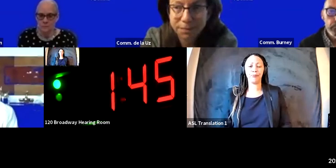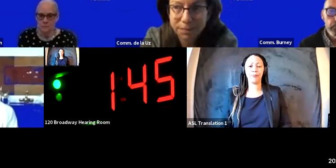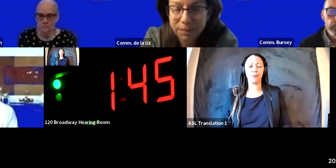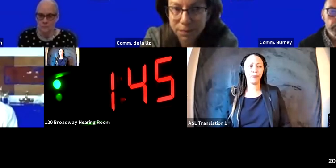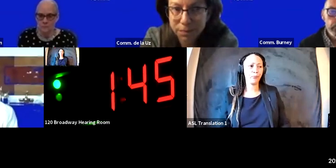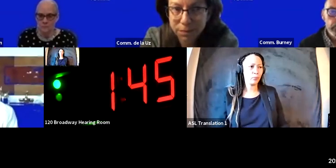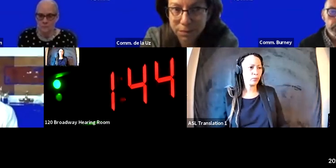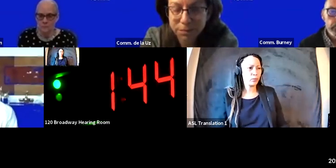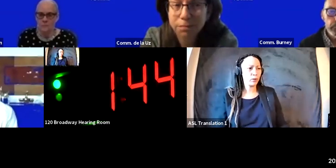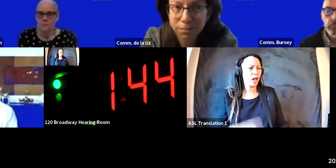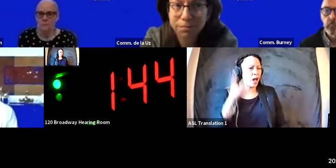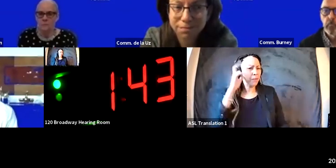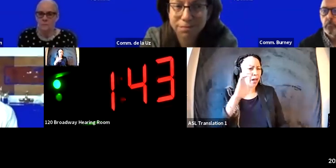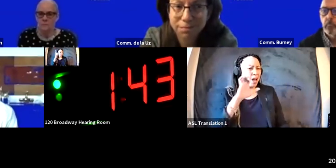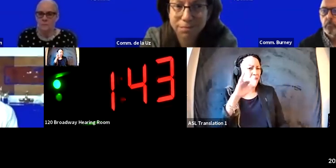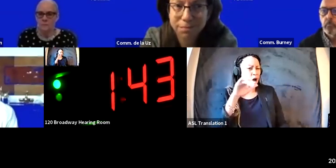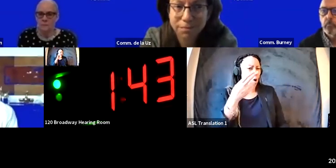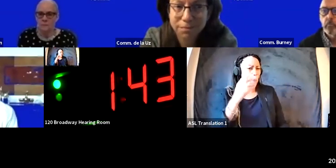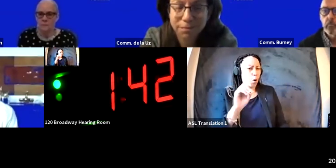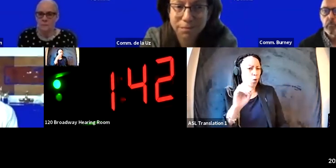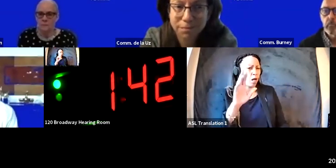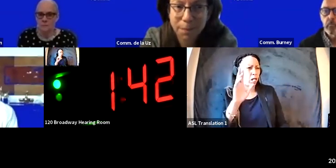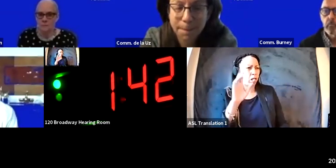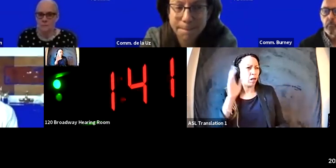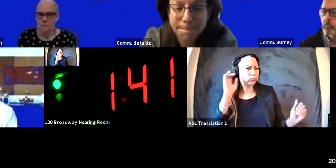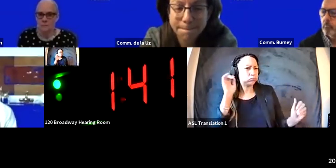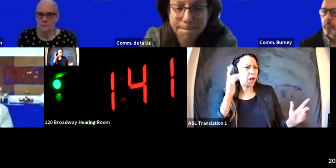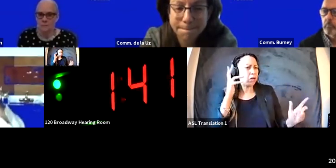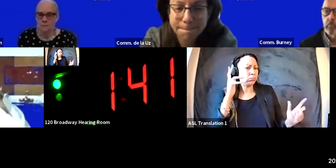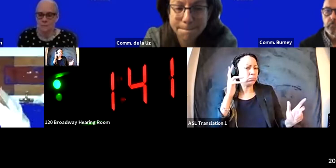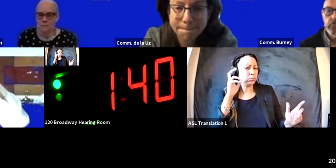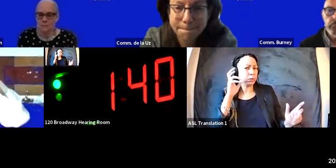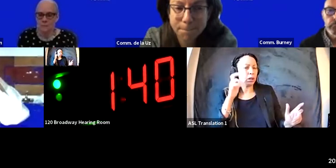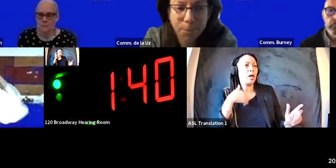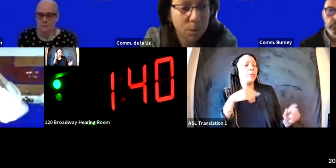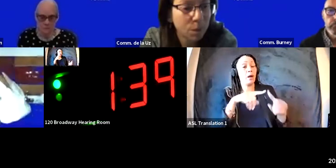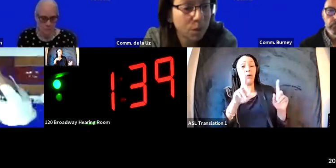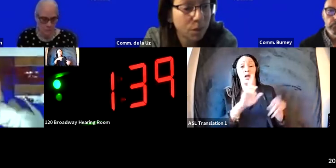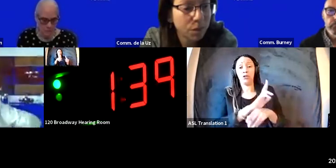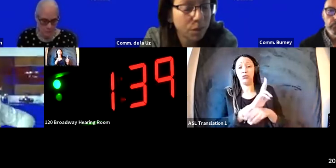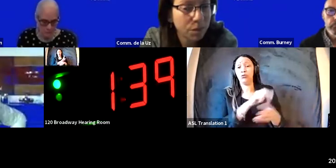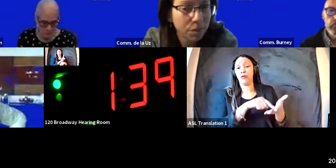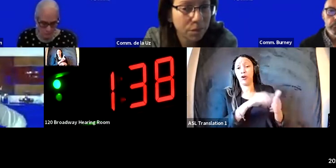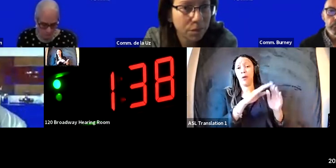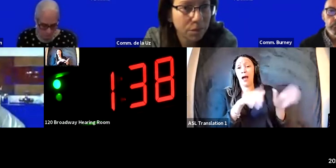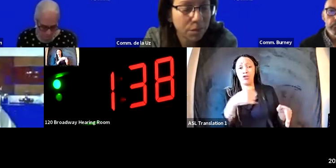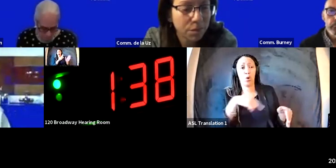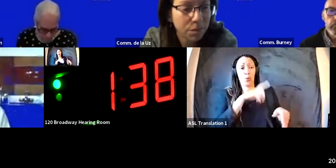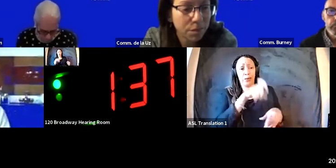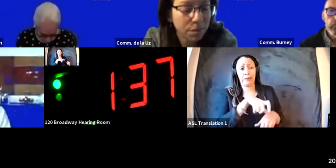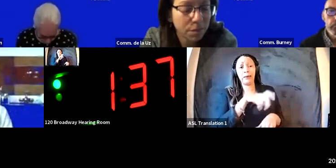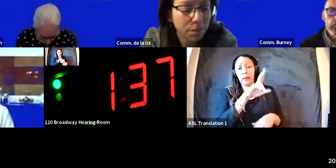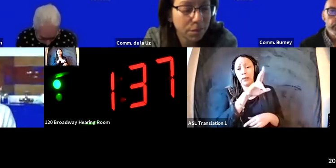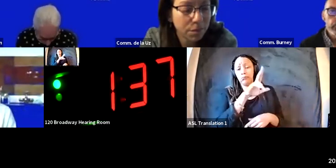I'm hearing an echo, that's why. And it also adds new affordable housing, which we need in New York City and